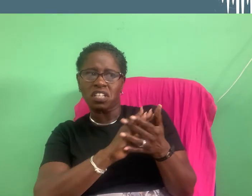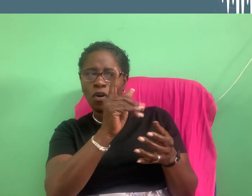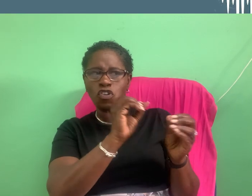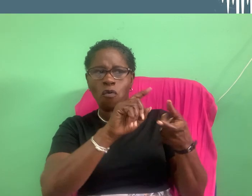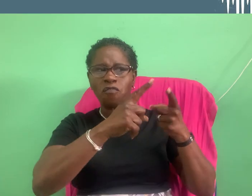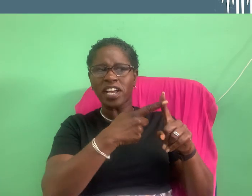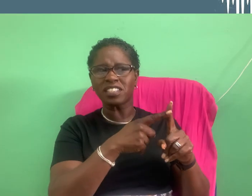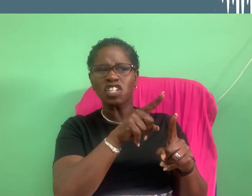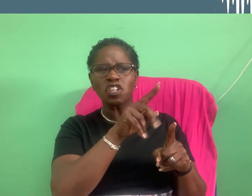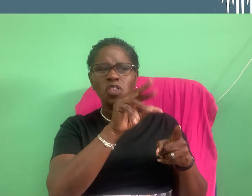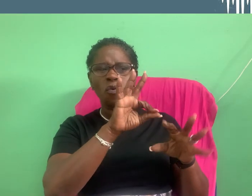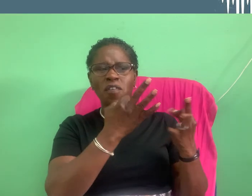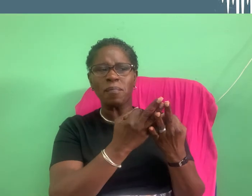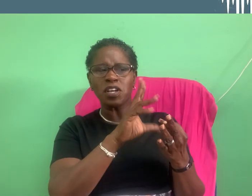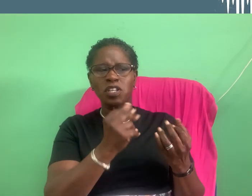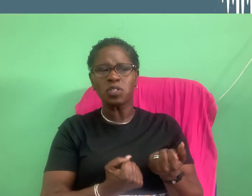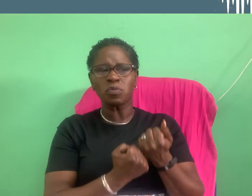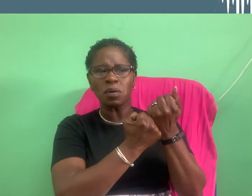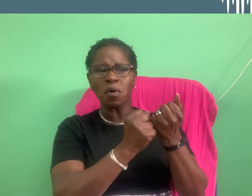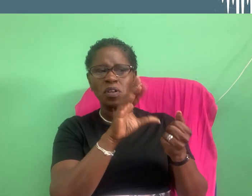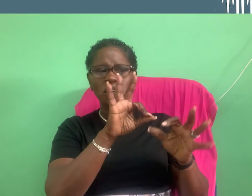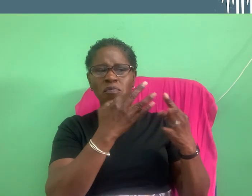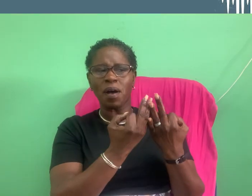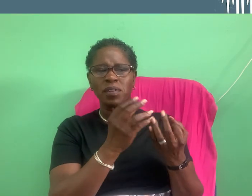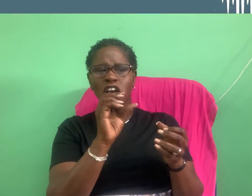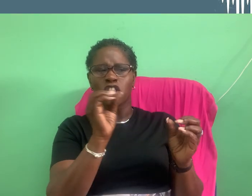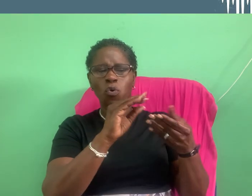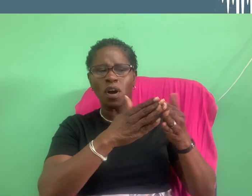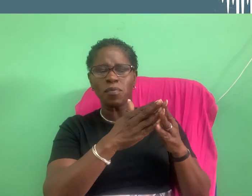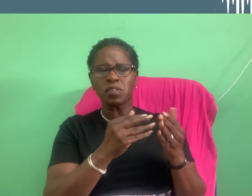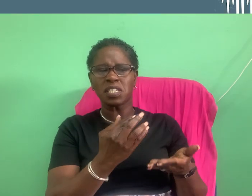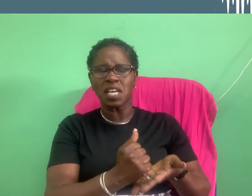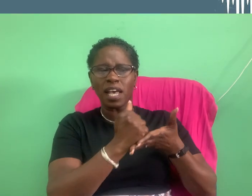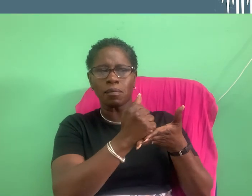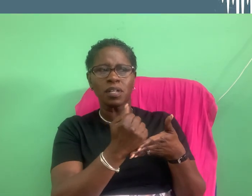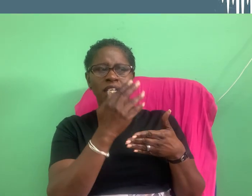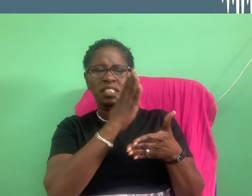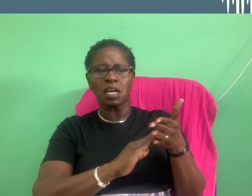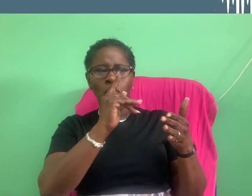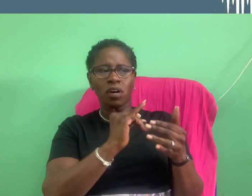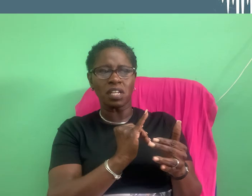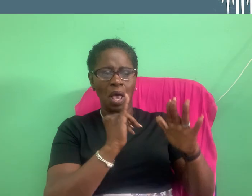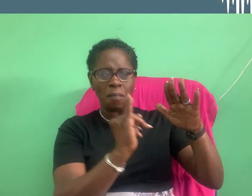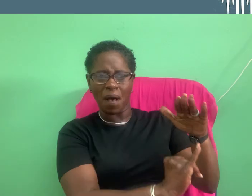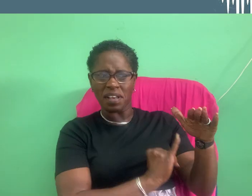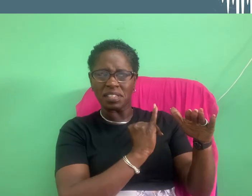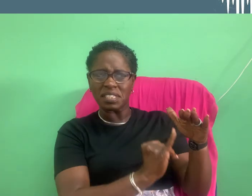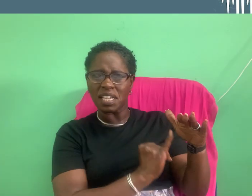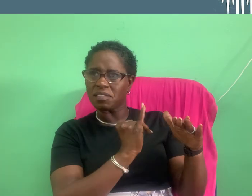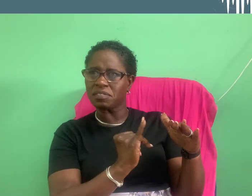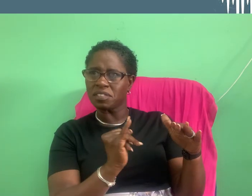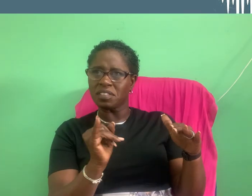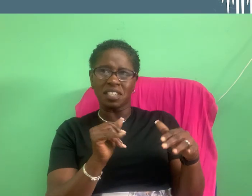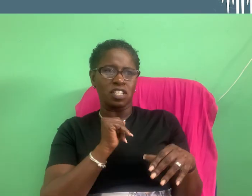family support, help, community resources. They are looking for someone who is marginalized and who doesn't necessarily have the